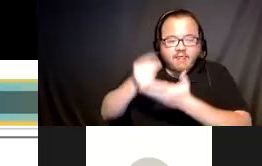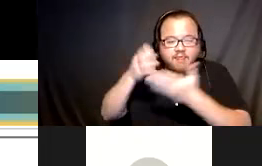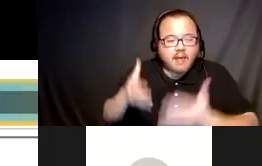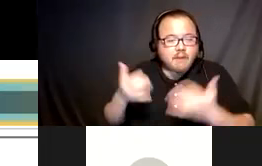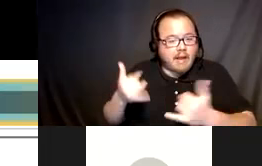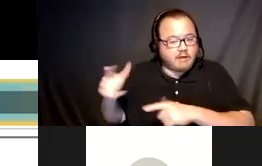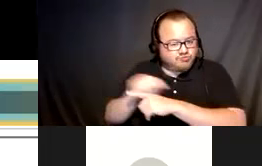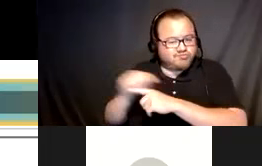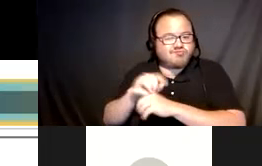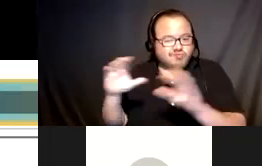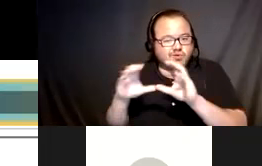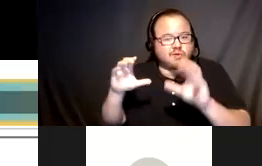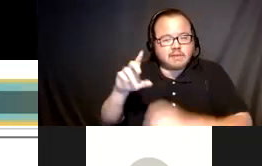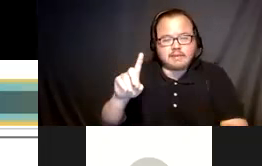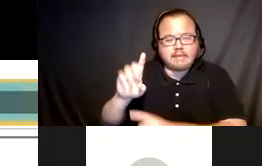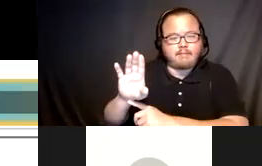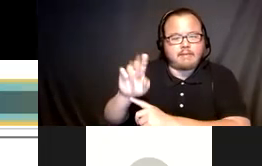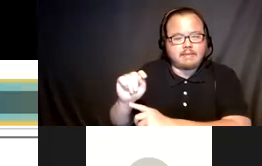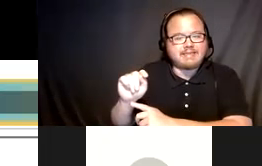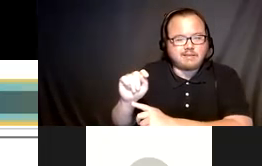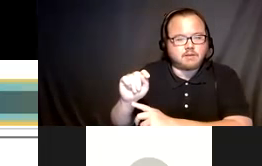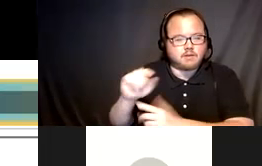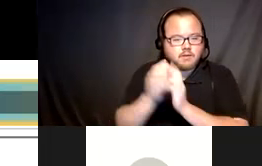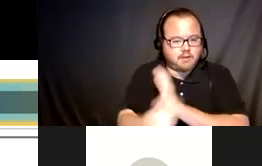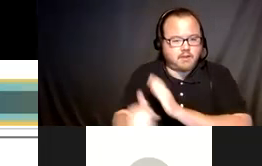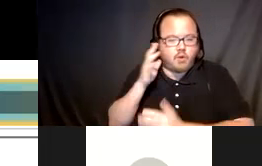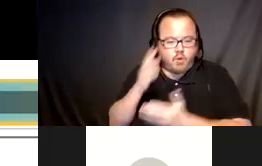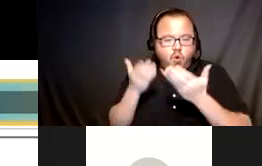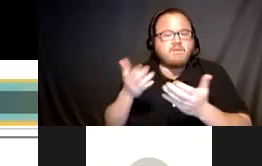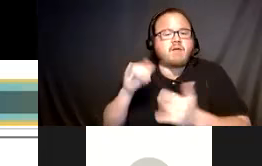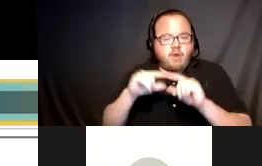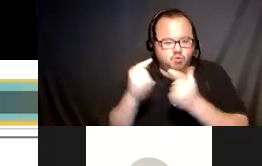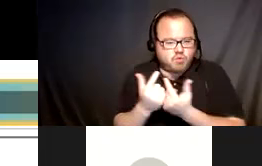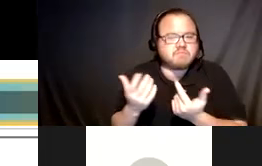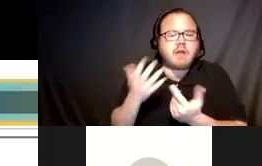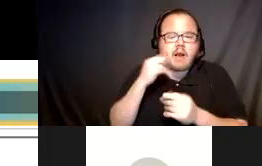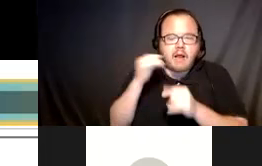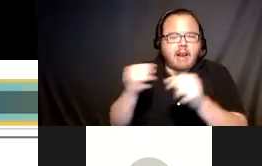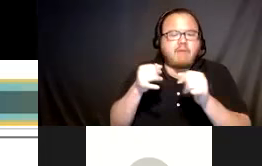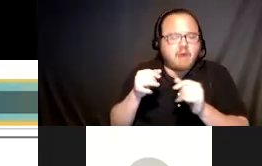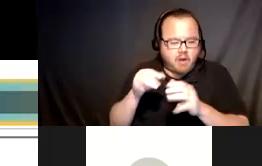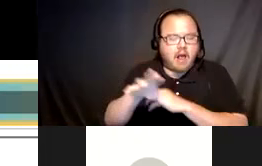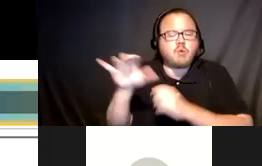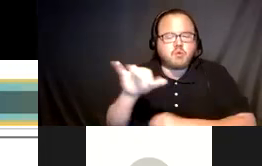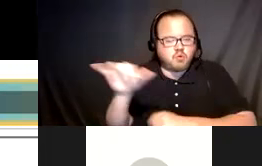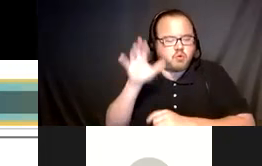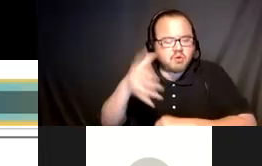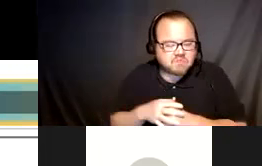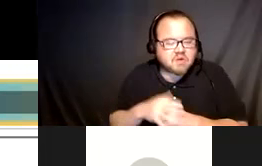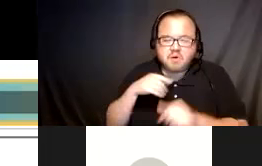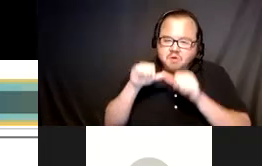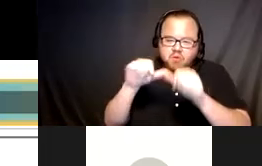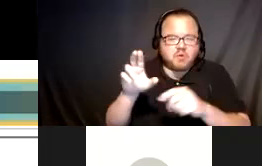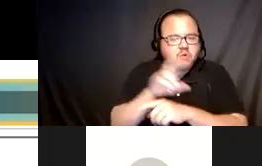currently trained and certified in DBT skills, so they offer those groups as well as individual counseling with DBT. And we continue to